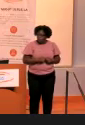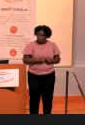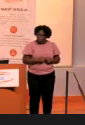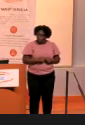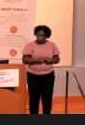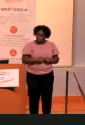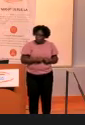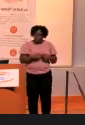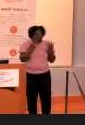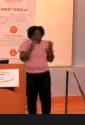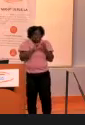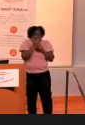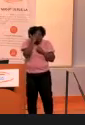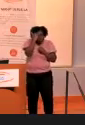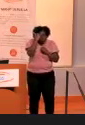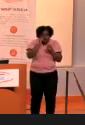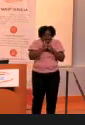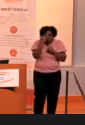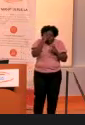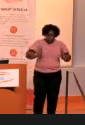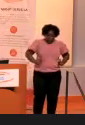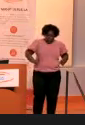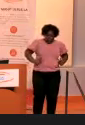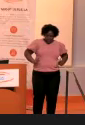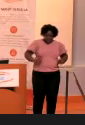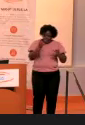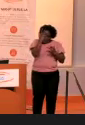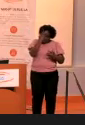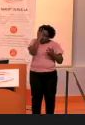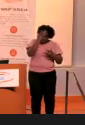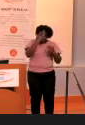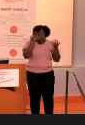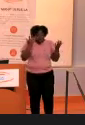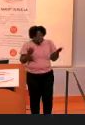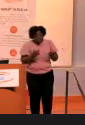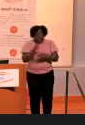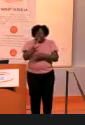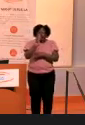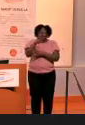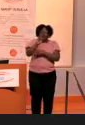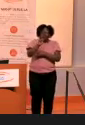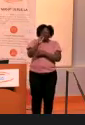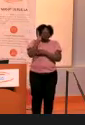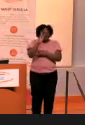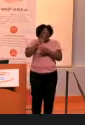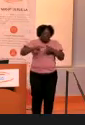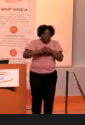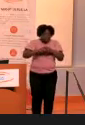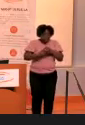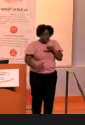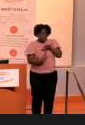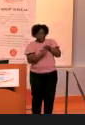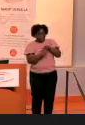How do you know you have kidney disease? A lot of the times, other symptoms of lupus are going to be active. So people will have rashes